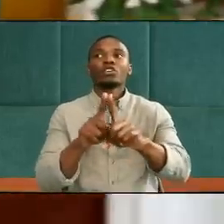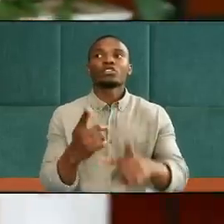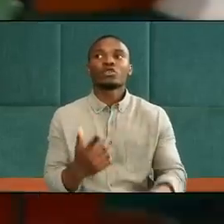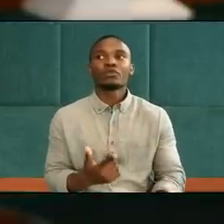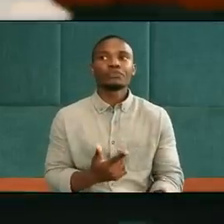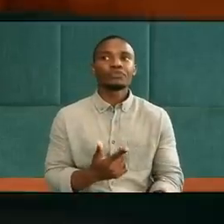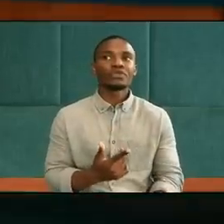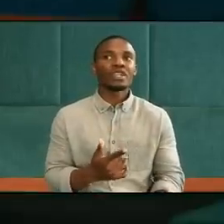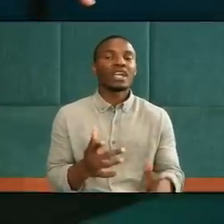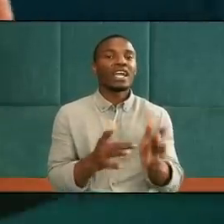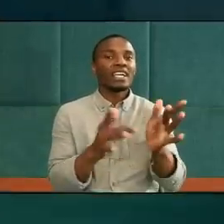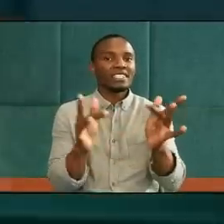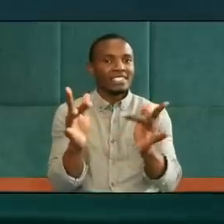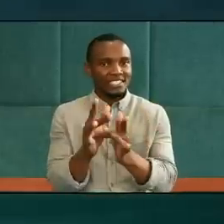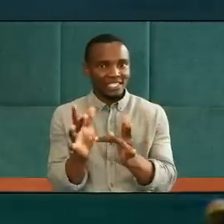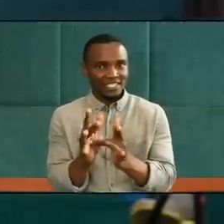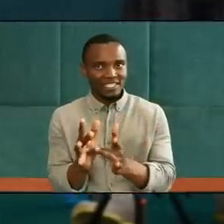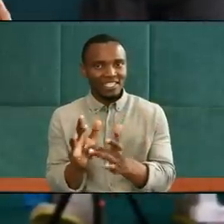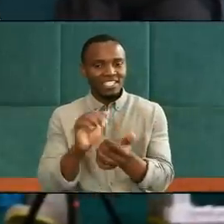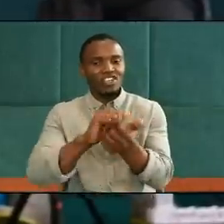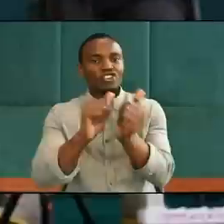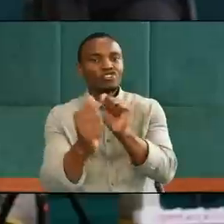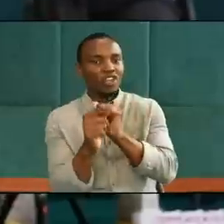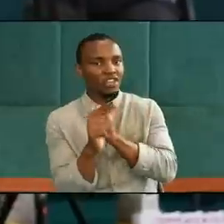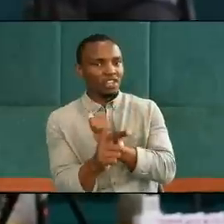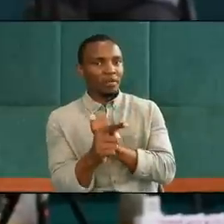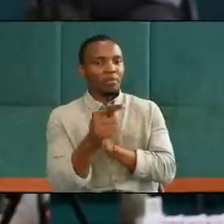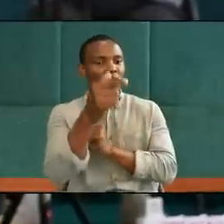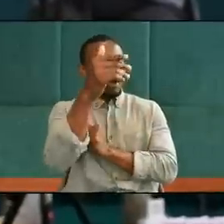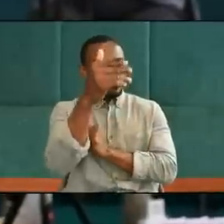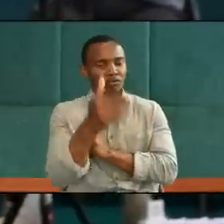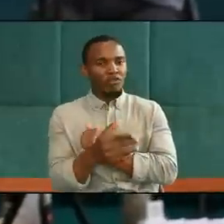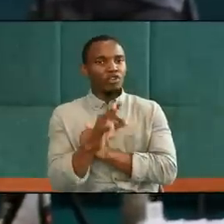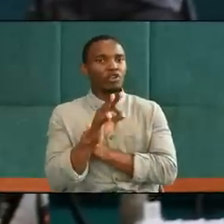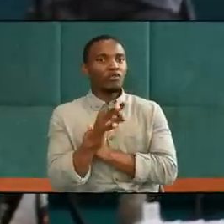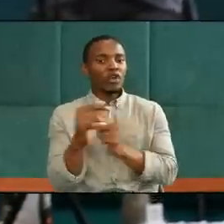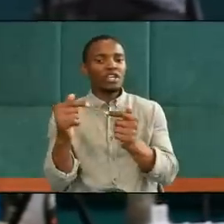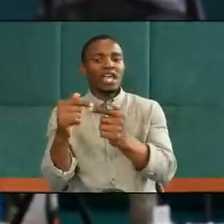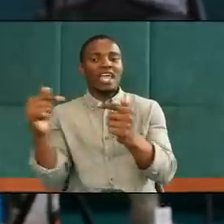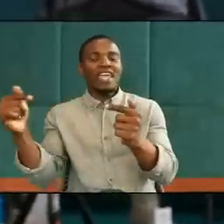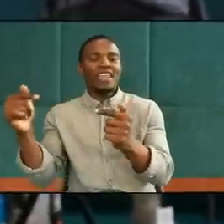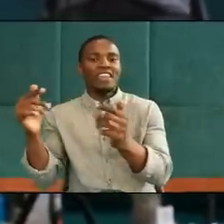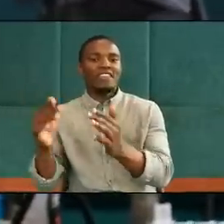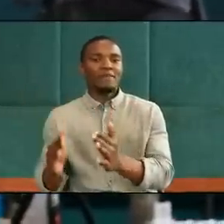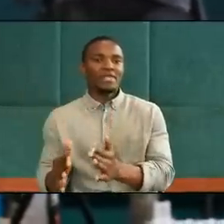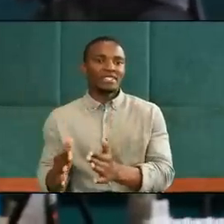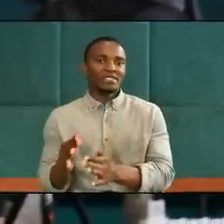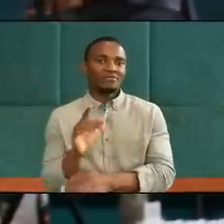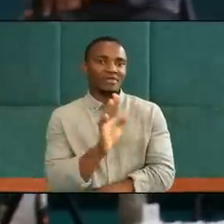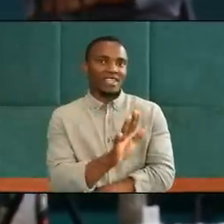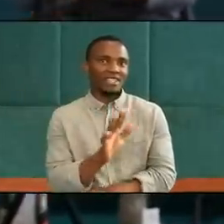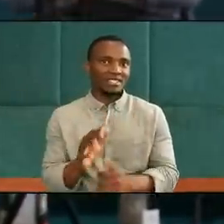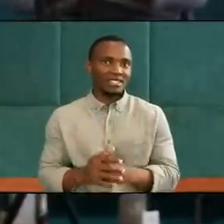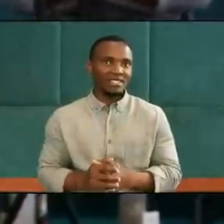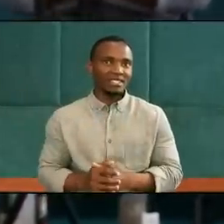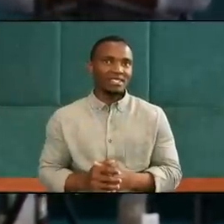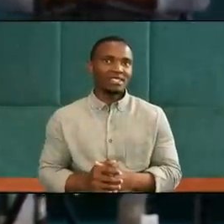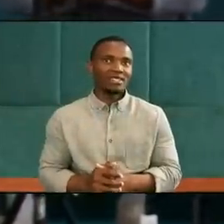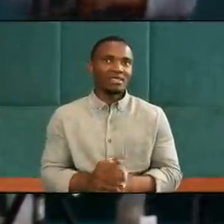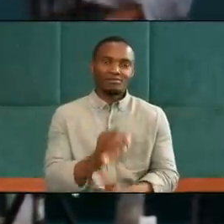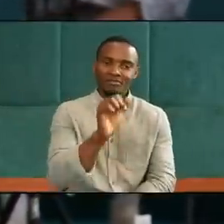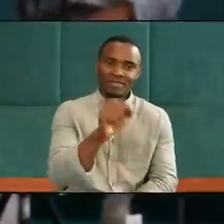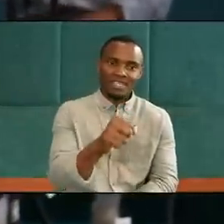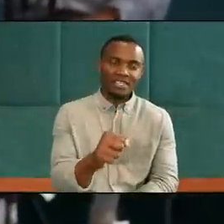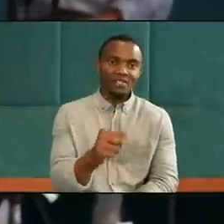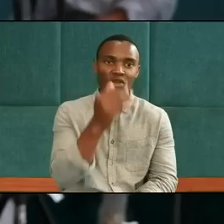listen to this carefully. Jesus restored him in the presence of his enemies. Oh, you didn't get it.